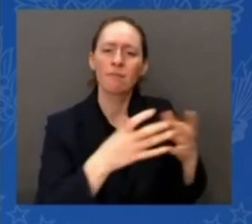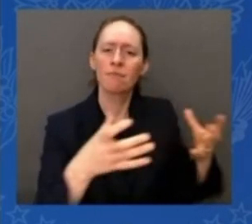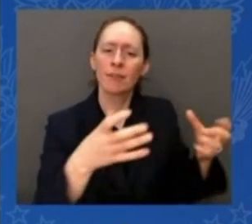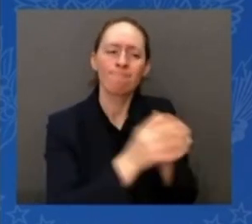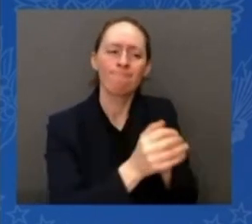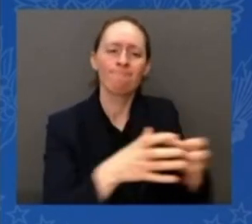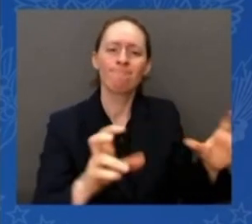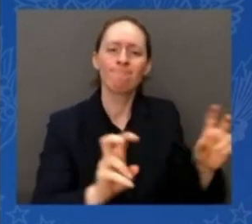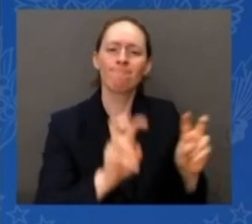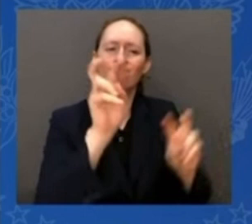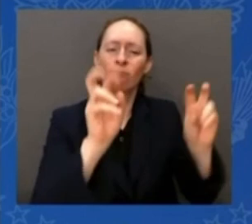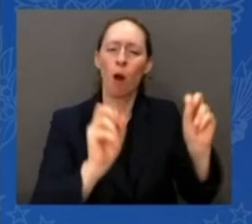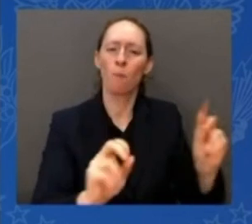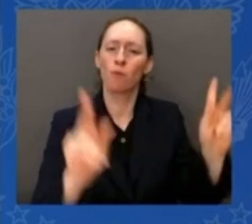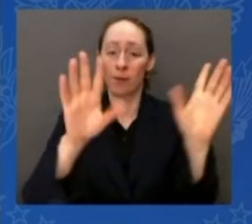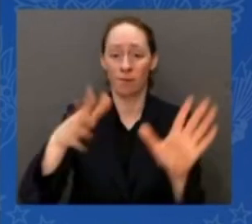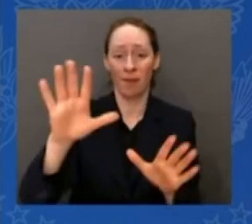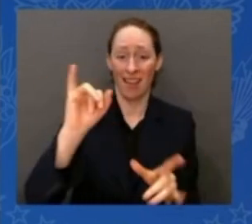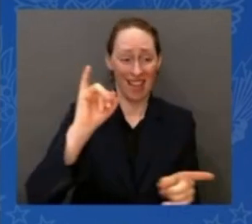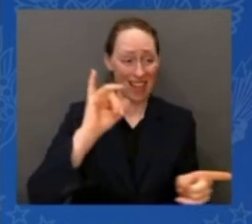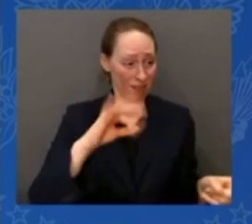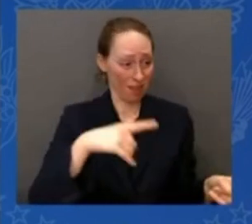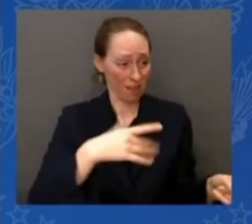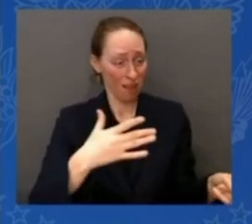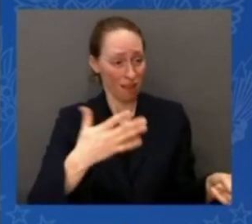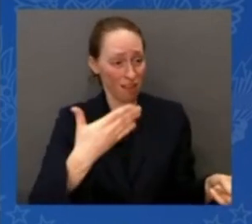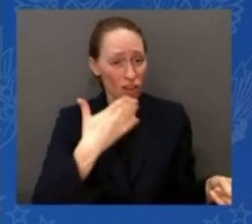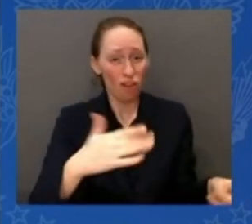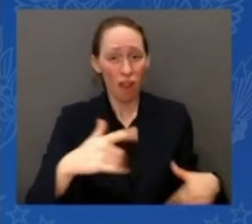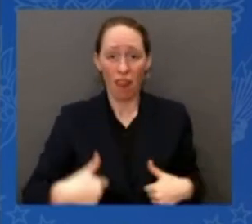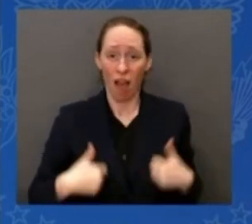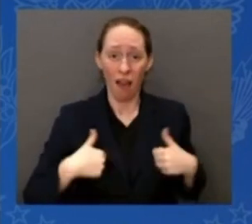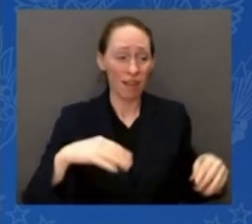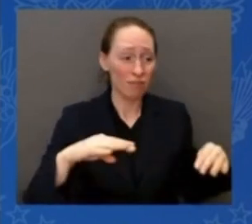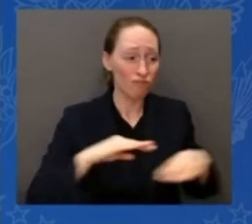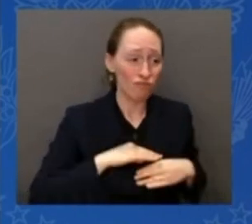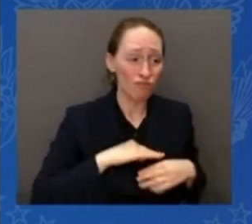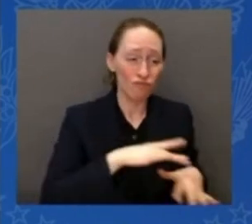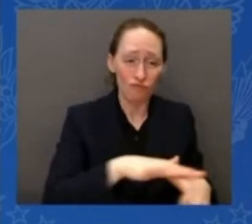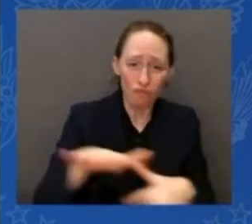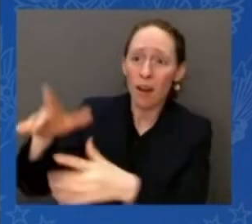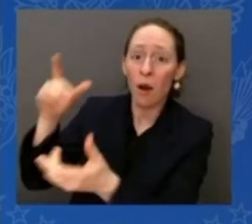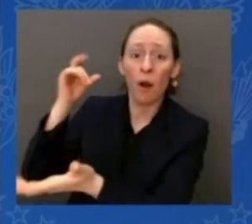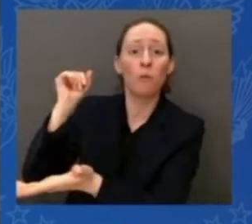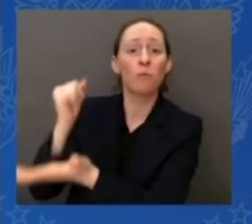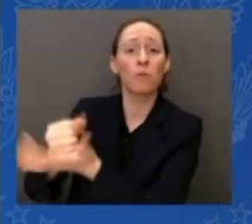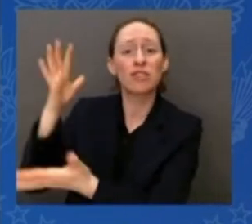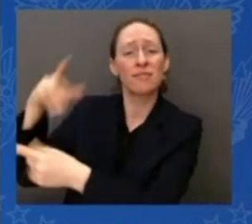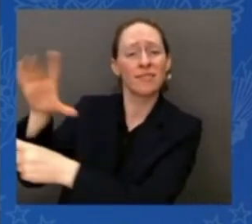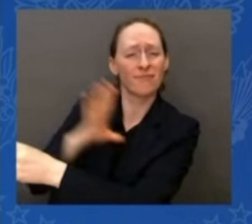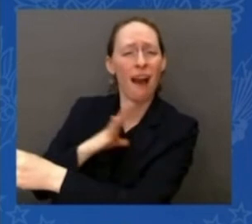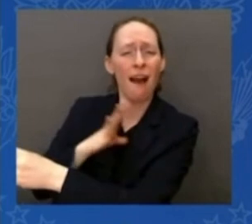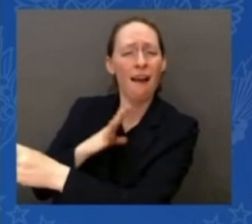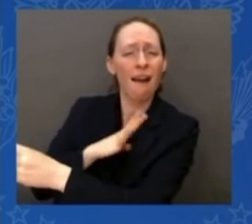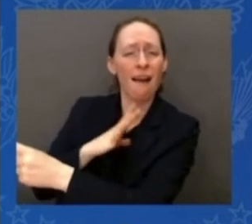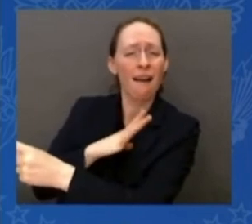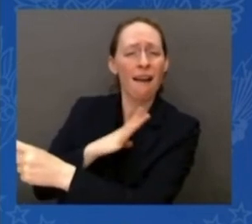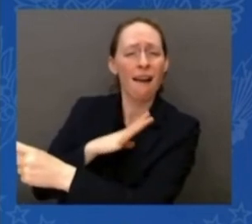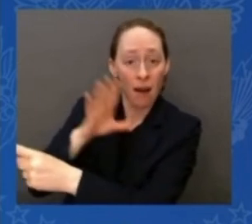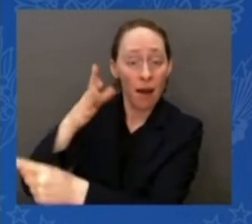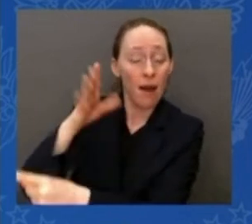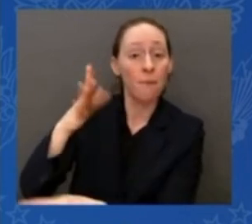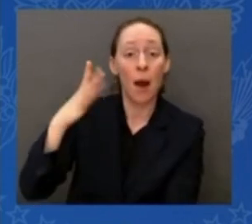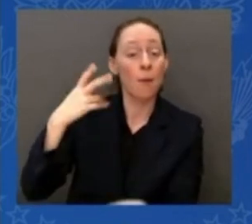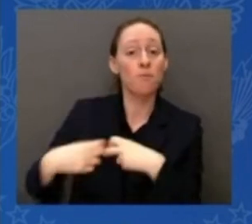well. They don't get hurt. It's like it's not the punishment, you know? But when it trickles down, not a whole lot dropped on our kitchen table when I was growing